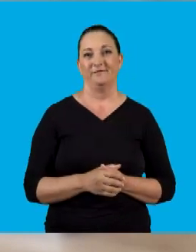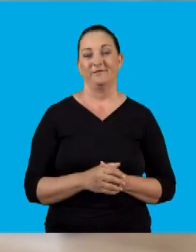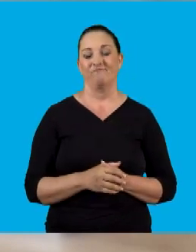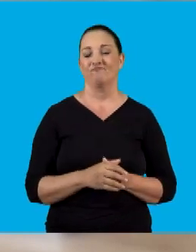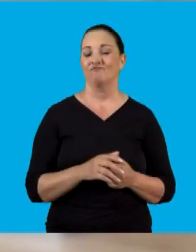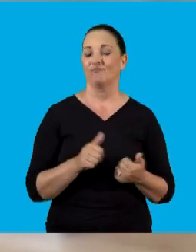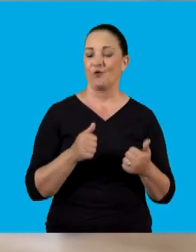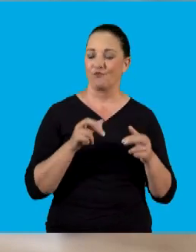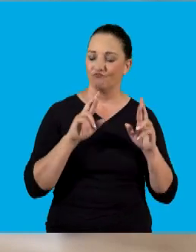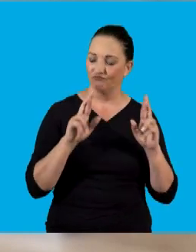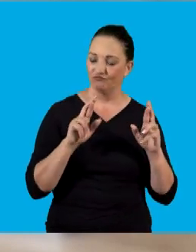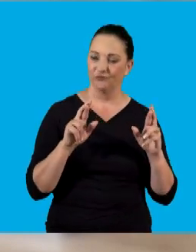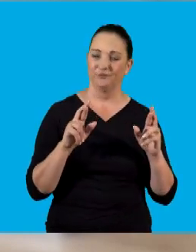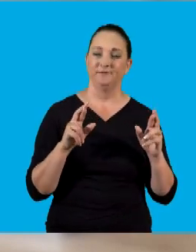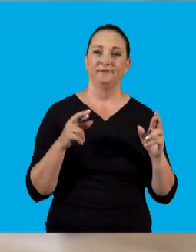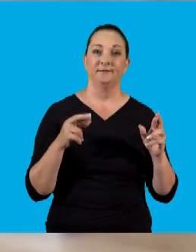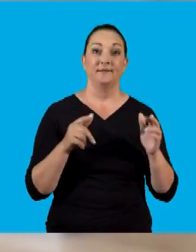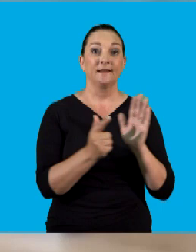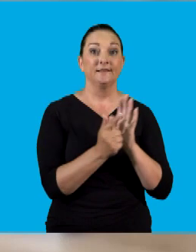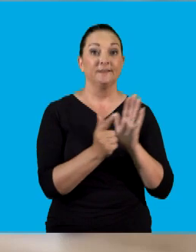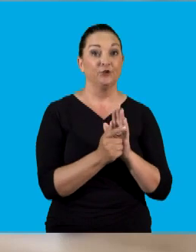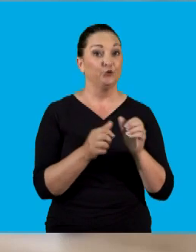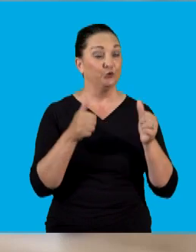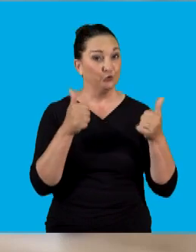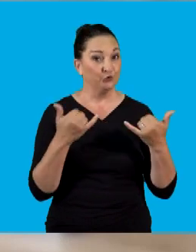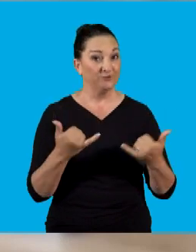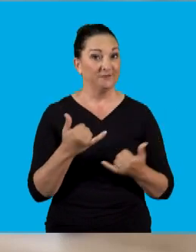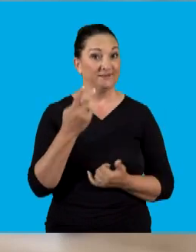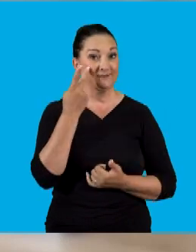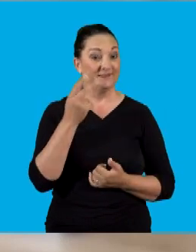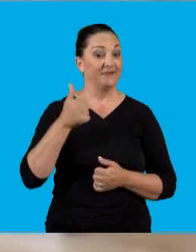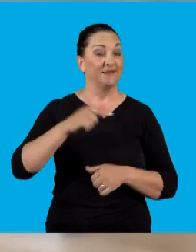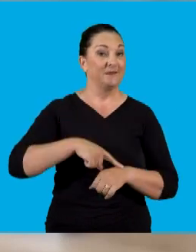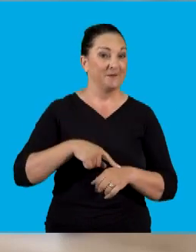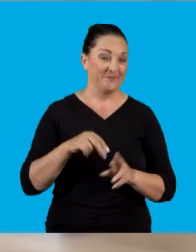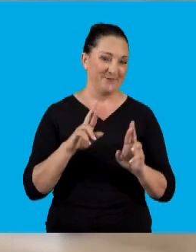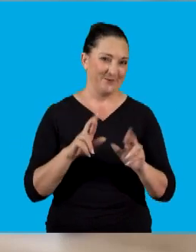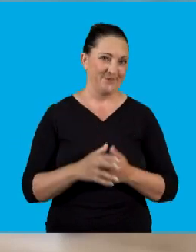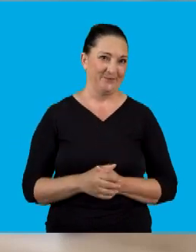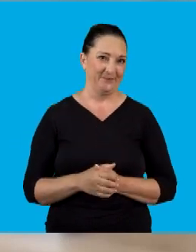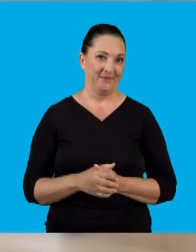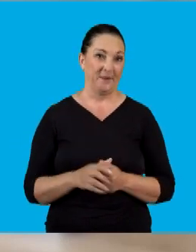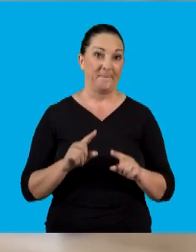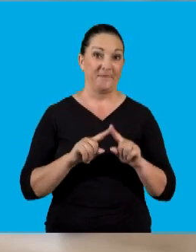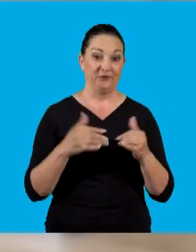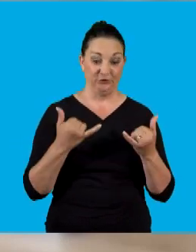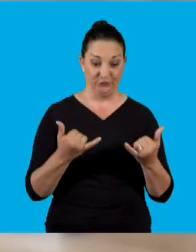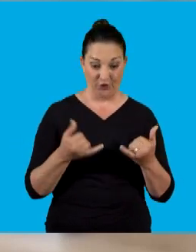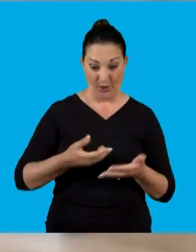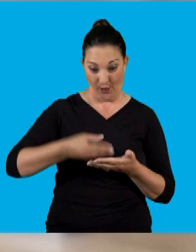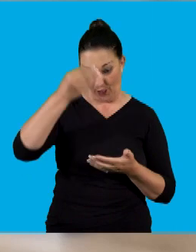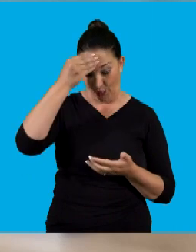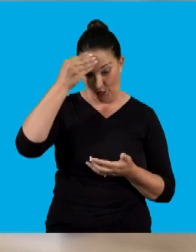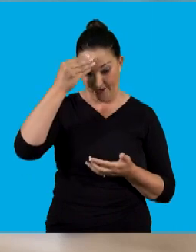I hope and wish that today's lesson was fruitful, and I hope to see you next time. Then you need to also remember that